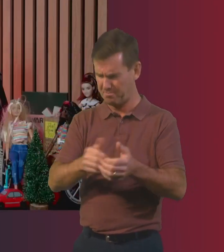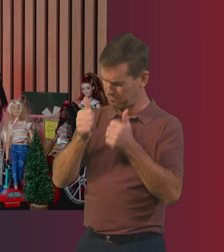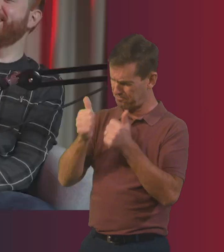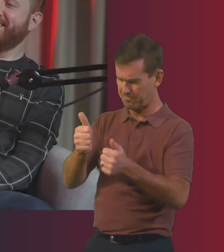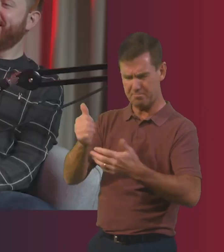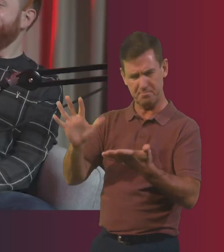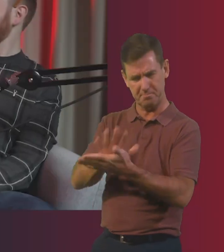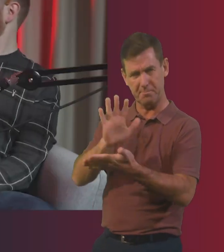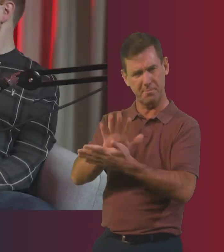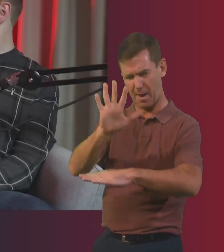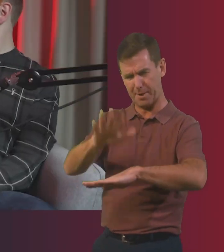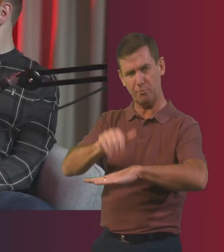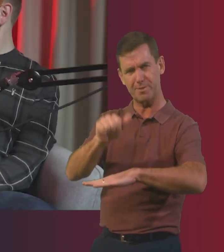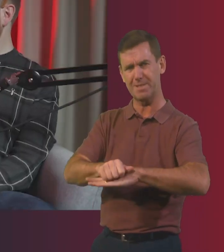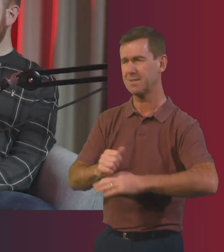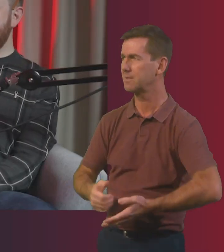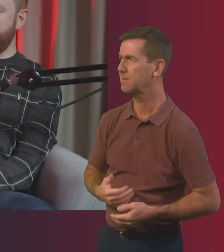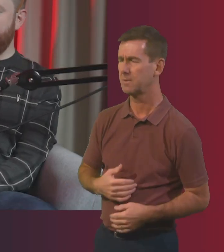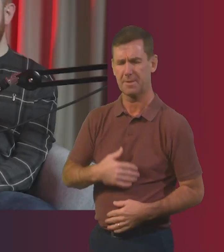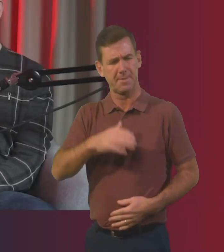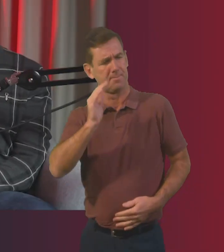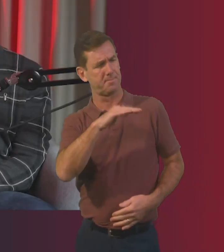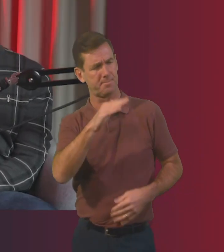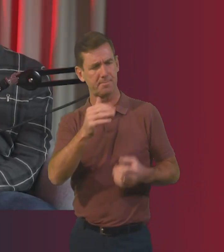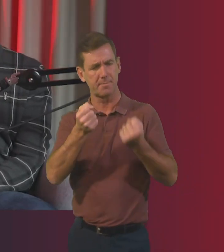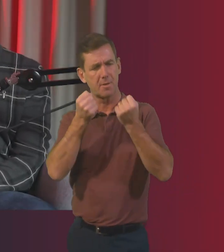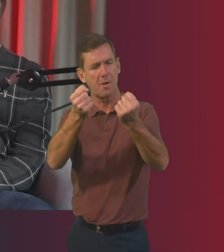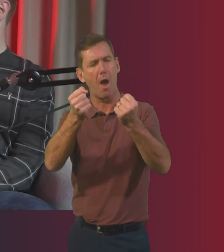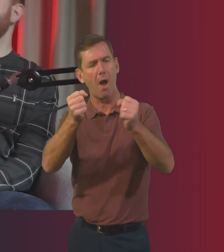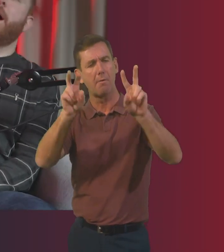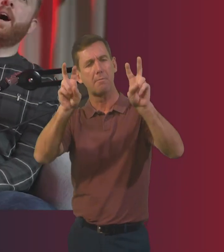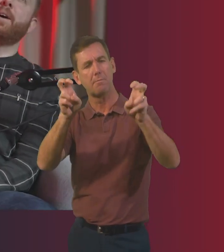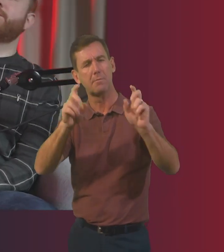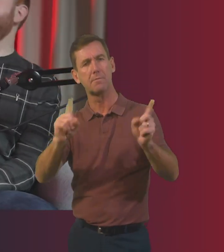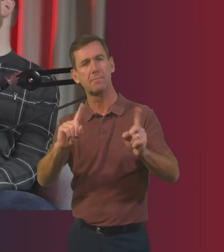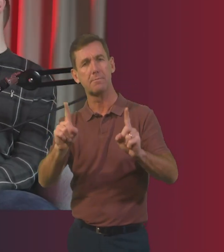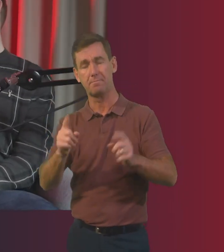you. you So, go. Matt, Hurrah. what are we talking about today? What's the Christmas What are we talking bar about? chat? That's a good question.